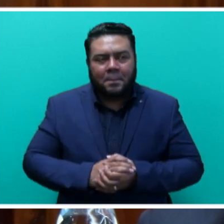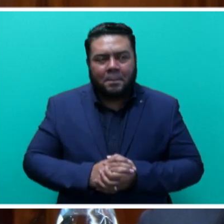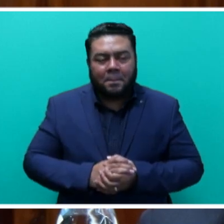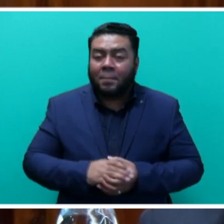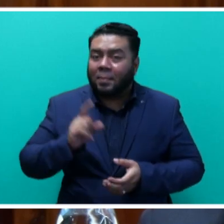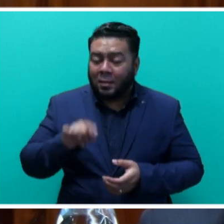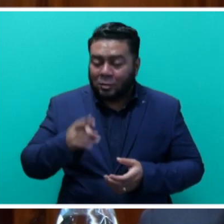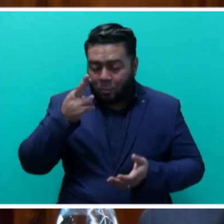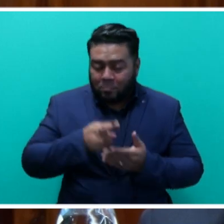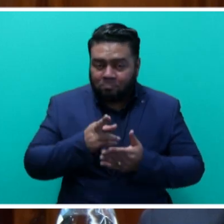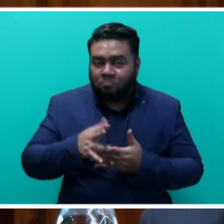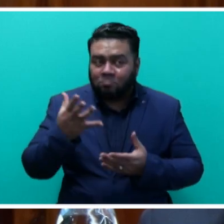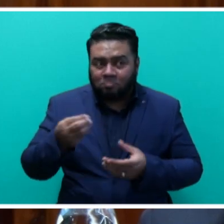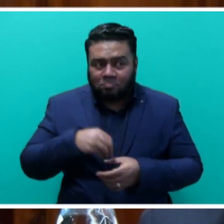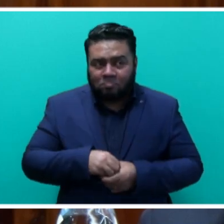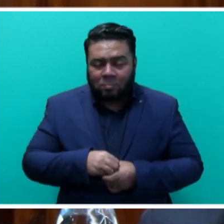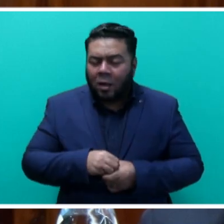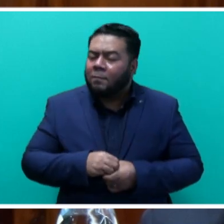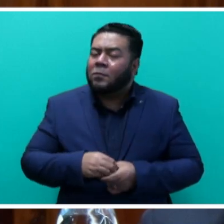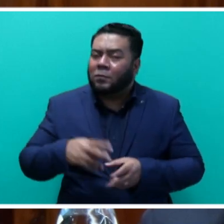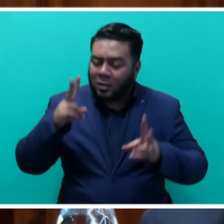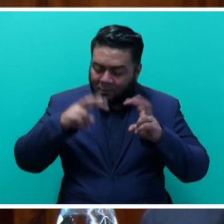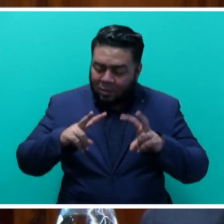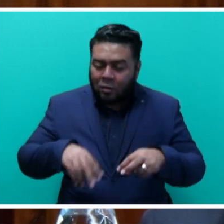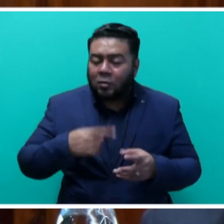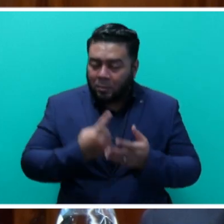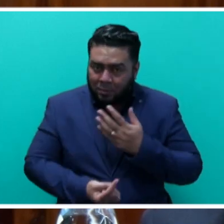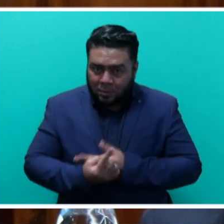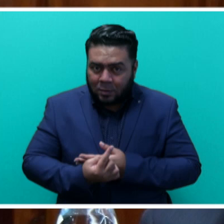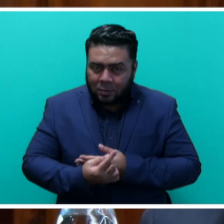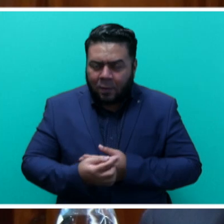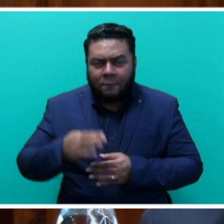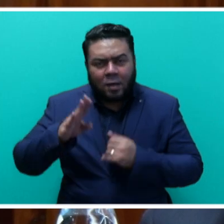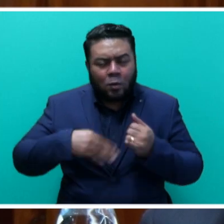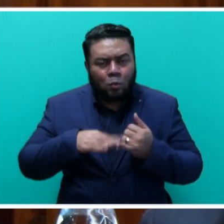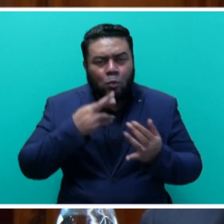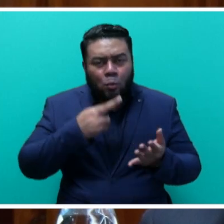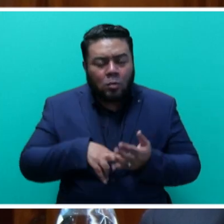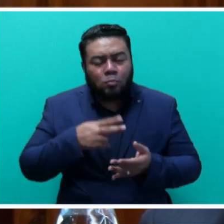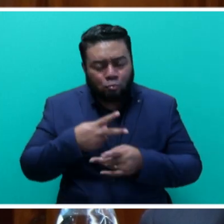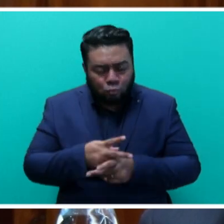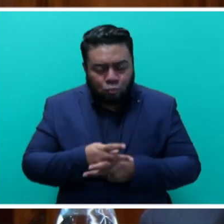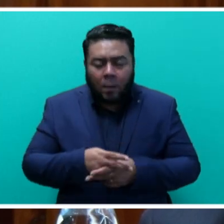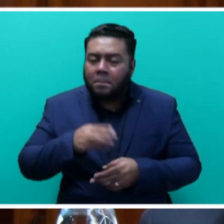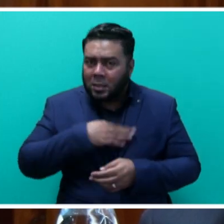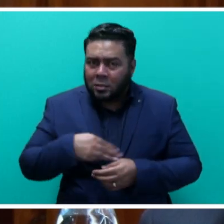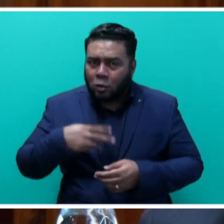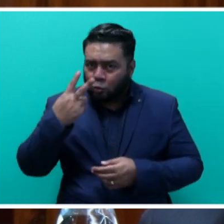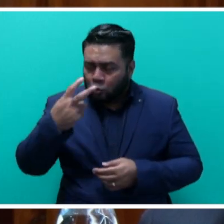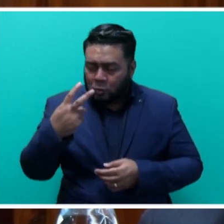As normally expected, after the investigation is carried out and the final report is produced, the Ministry of Tourism and Civil